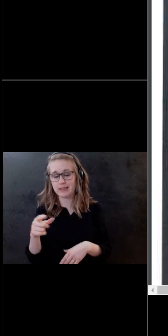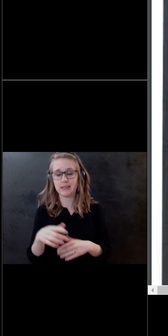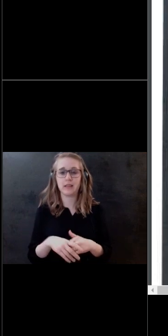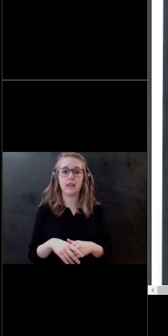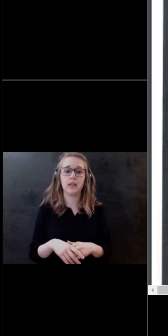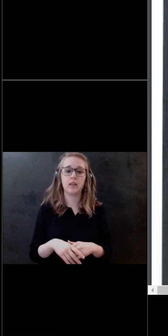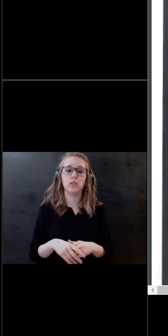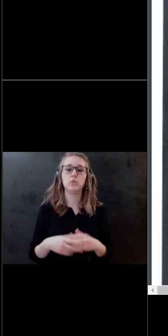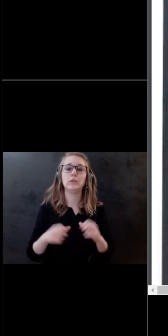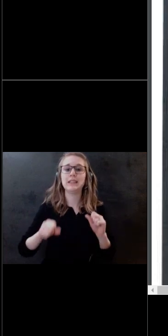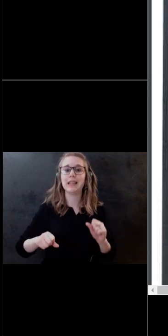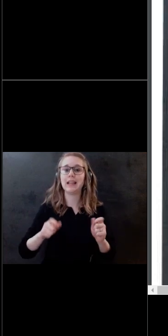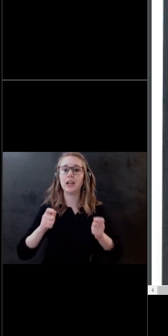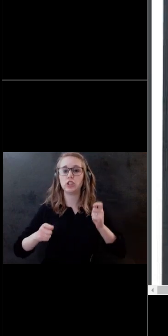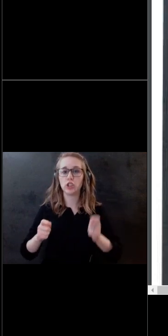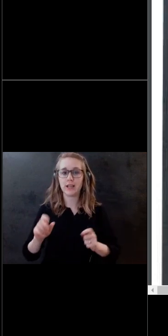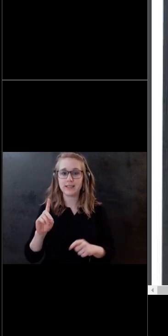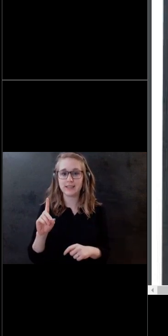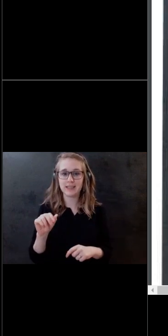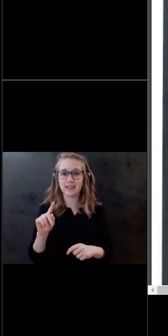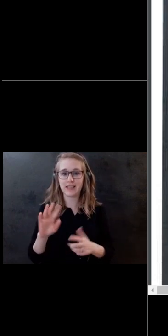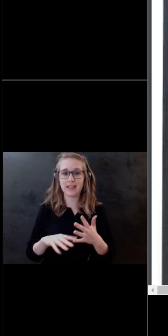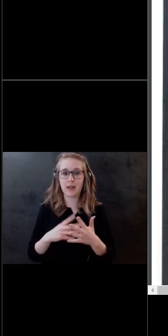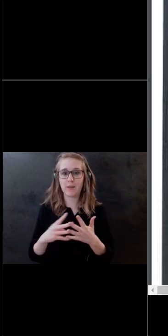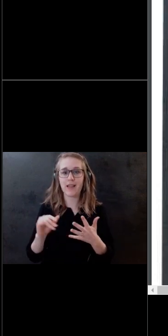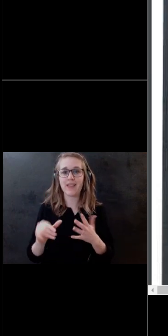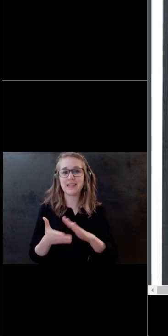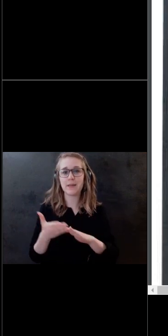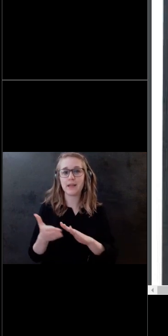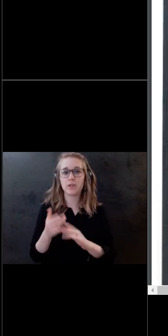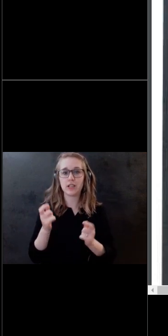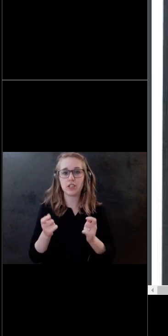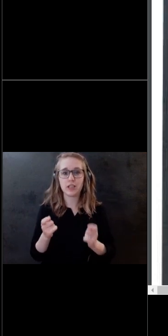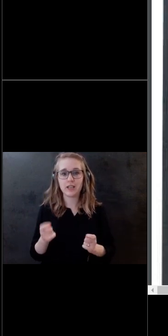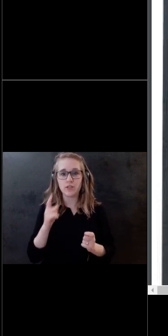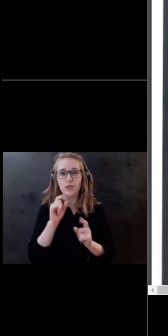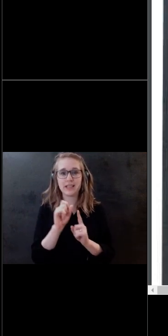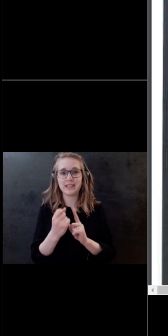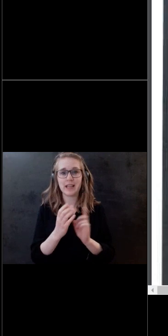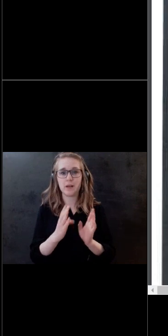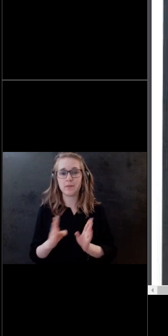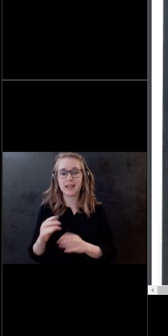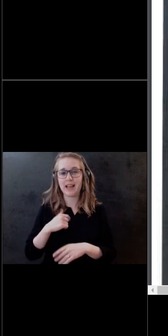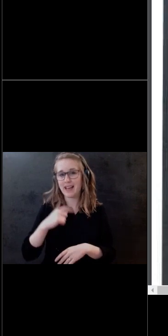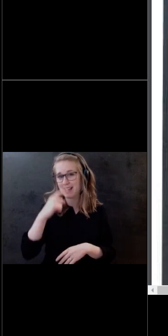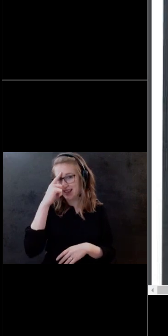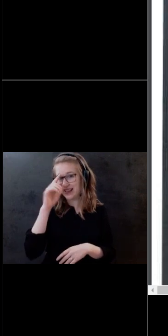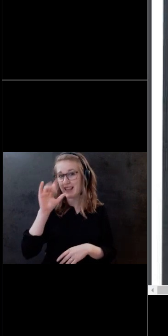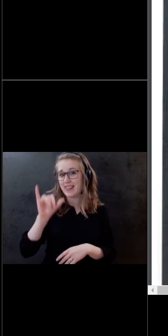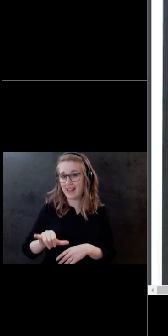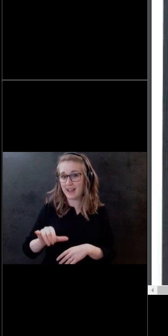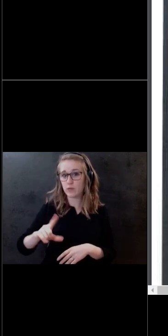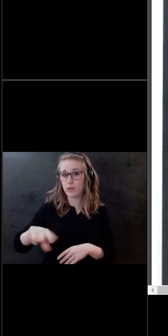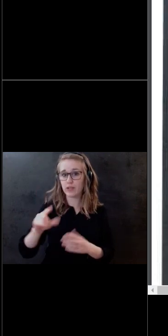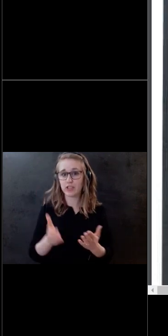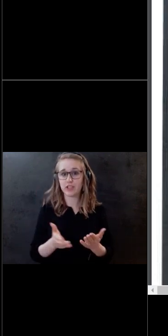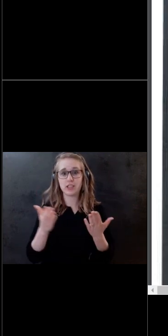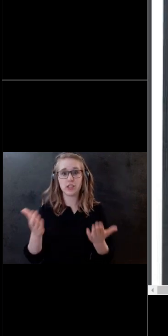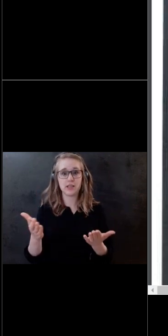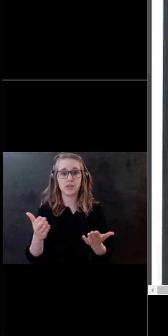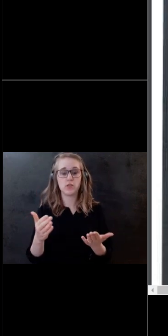way to adjust the data table, that would be an administrative change to the site plan. And I think that's what they're suggesting that we